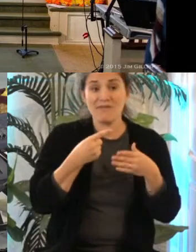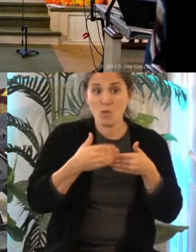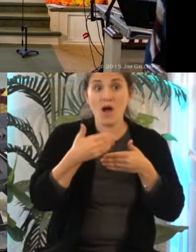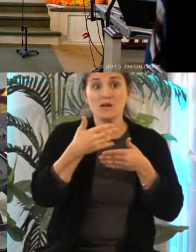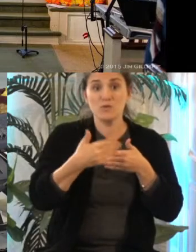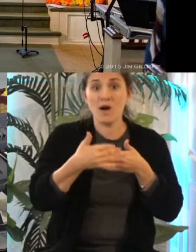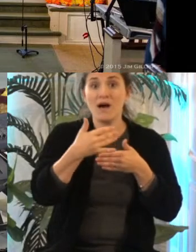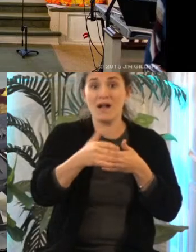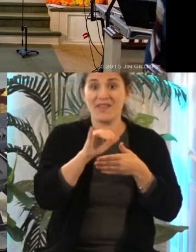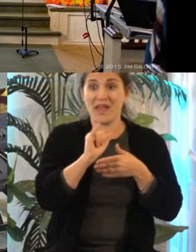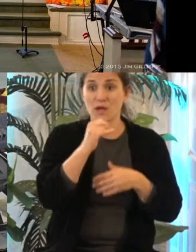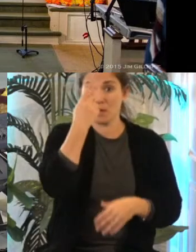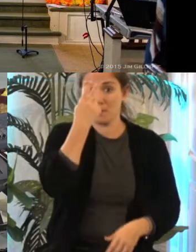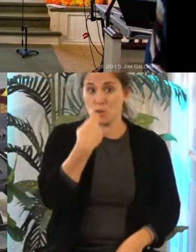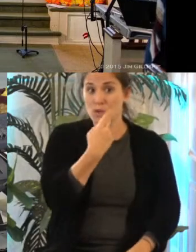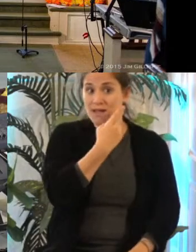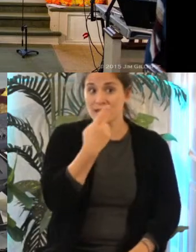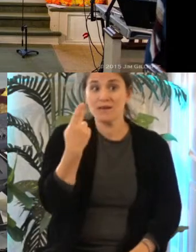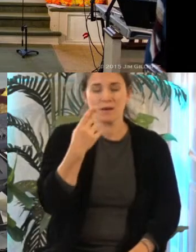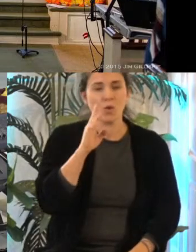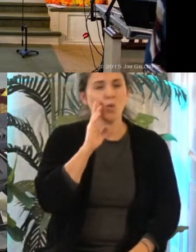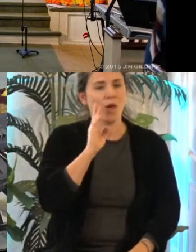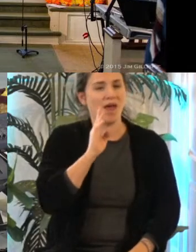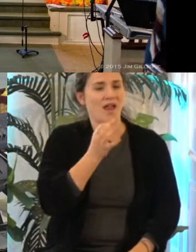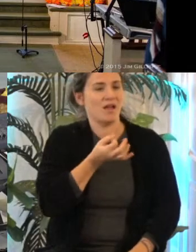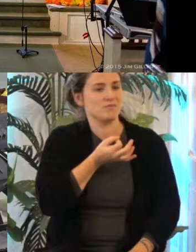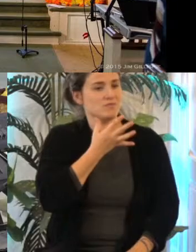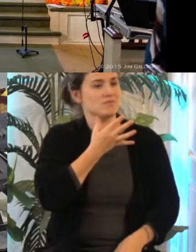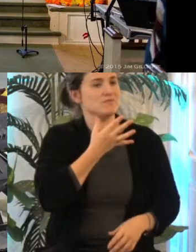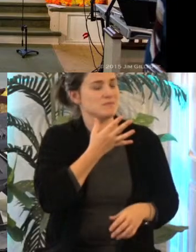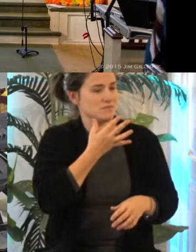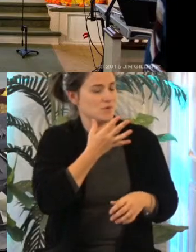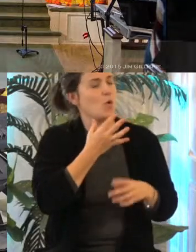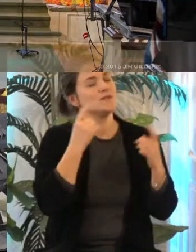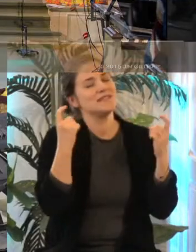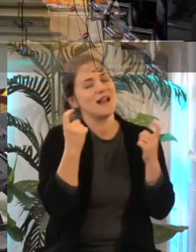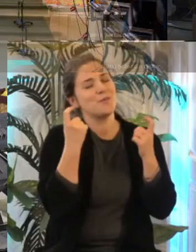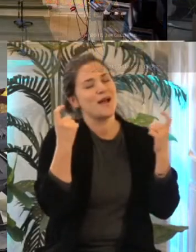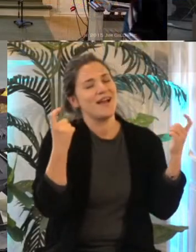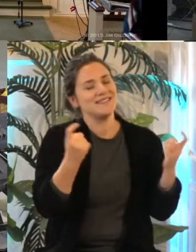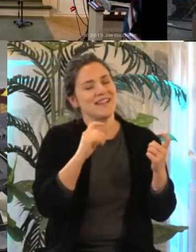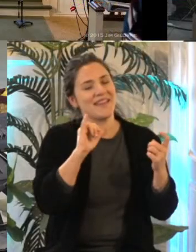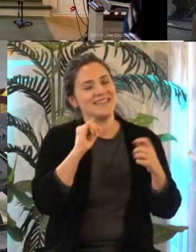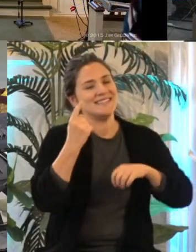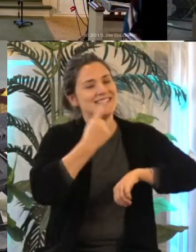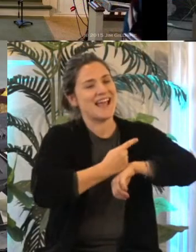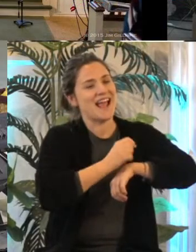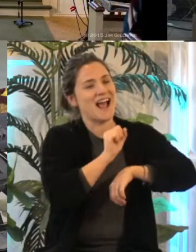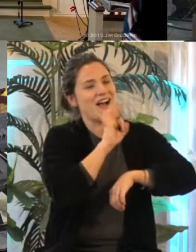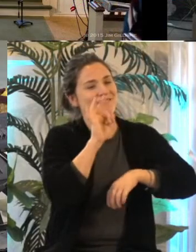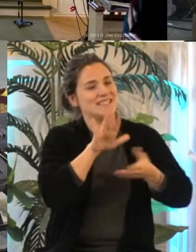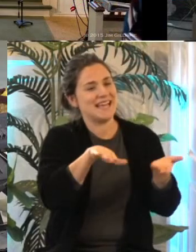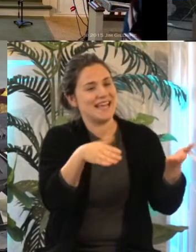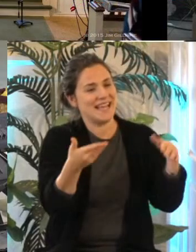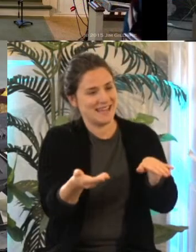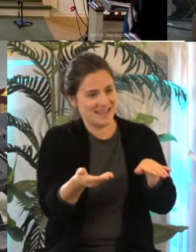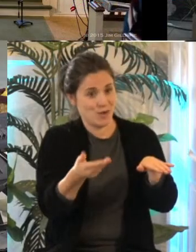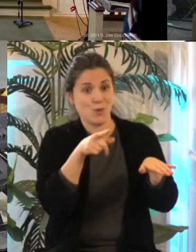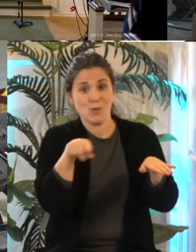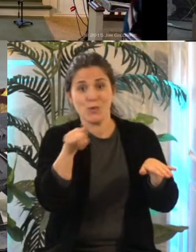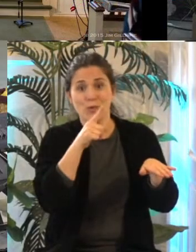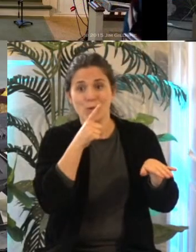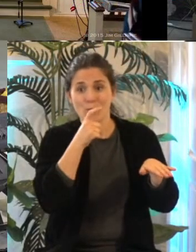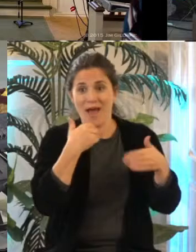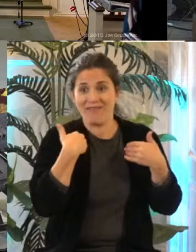Sunday, we'll celebrate the Day of the Dead. We have folks in our community with Mexican-American heritage who lead us in that, and